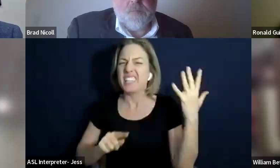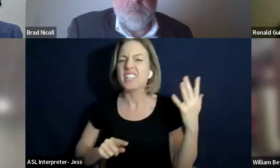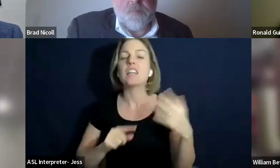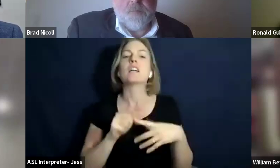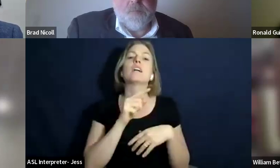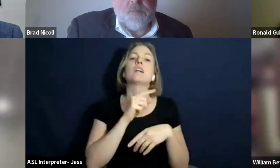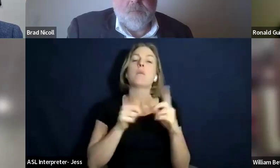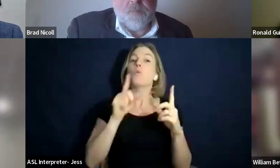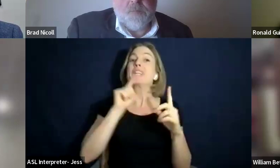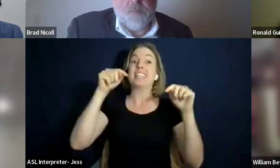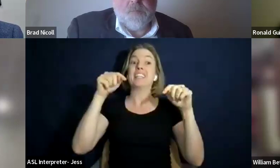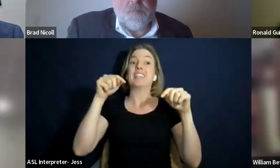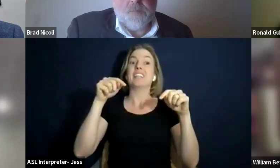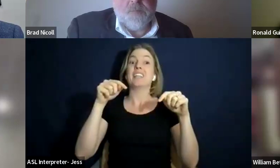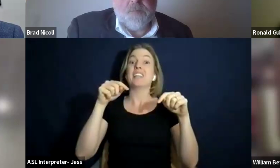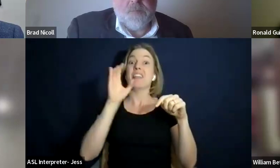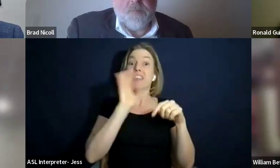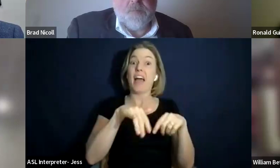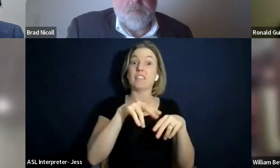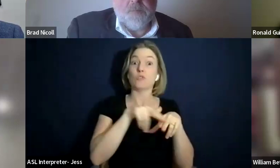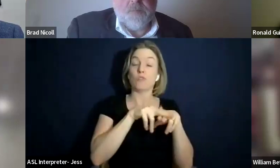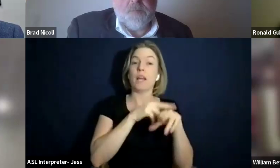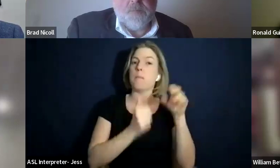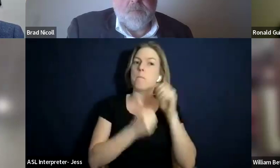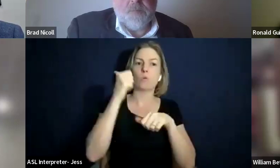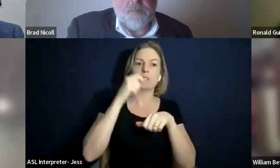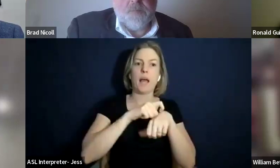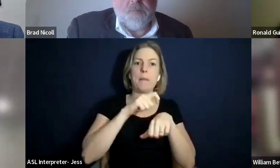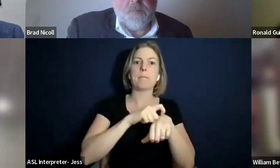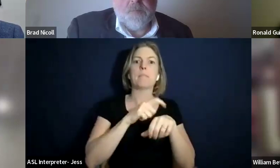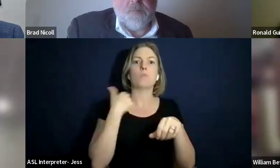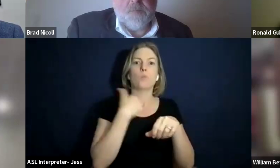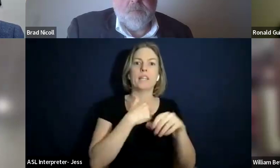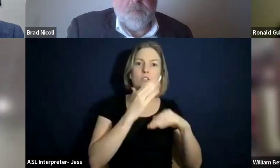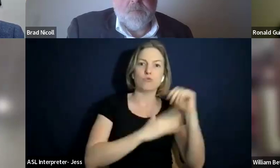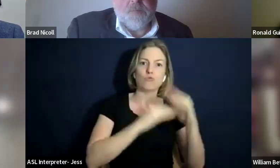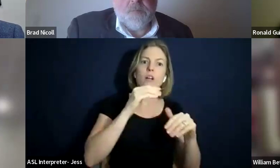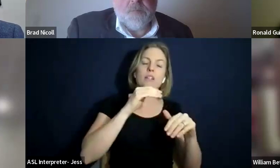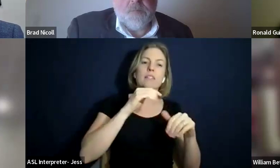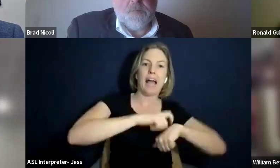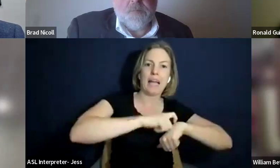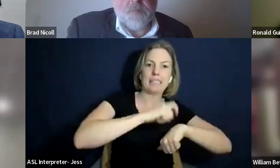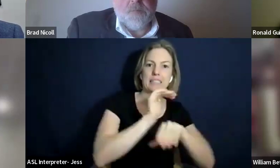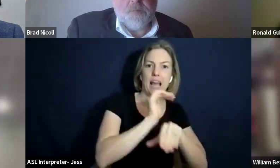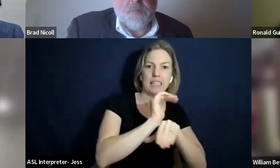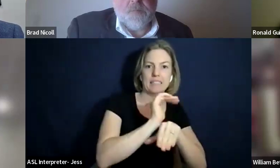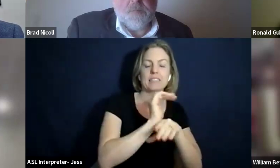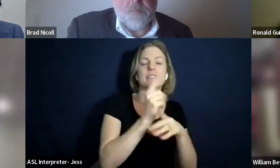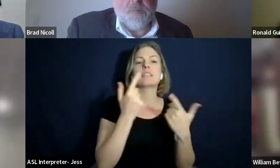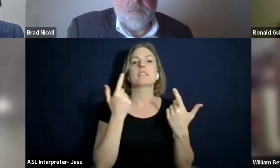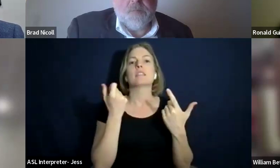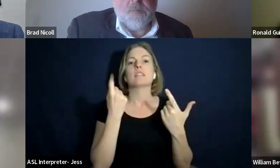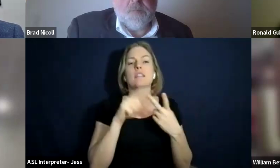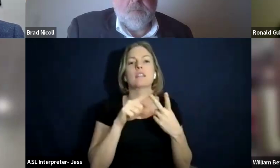this mostly at nighttime. We don't expect it'll be very loud as they're coming in. It's got